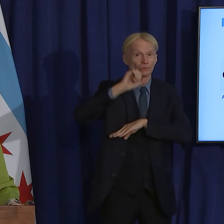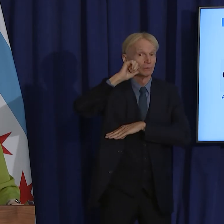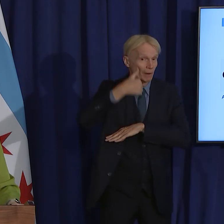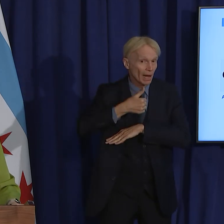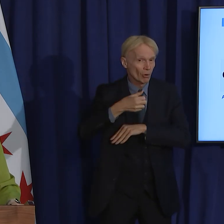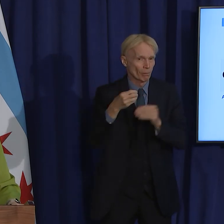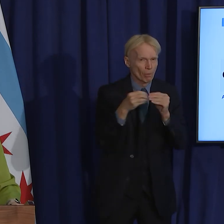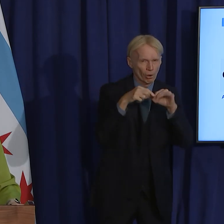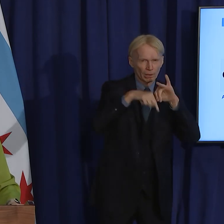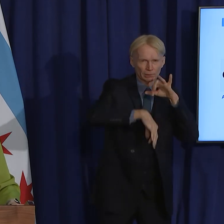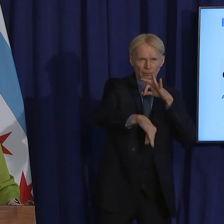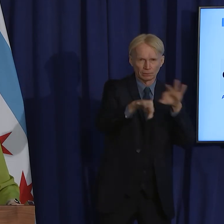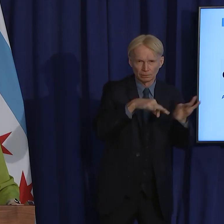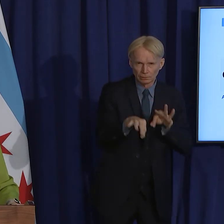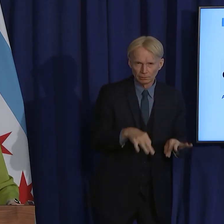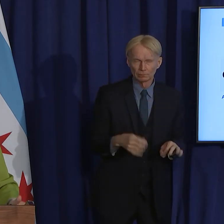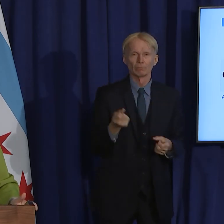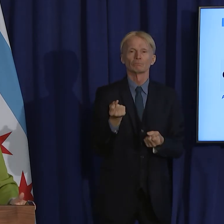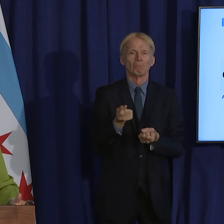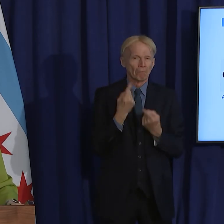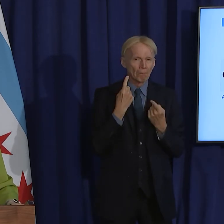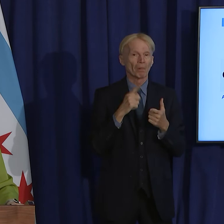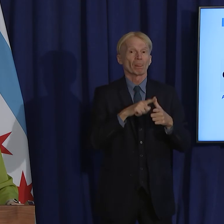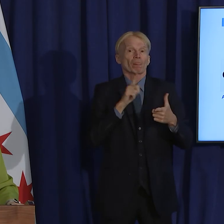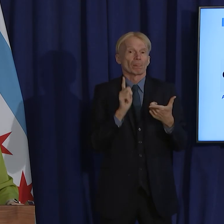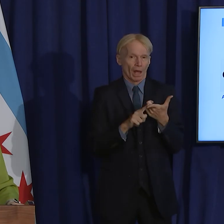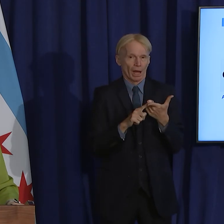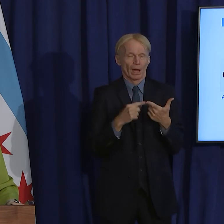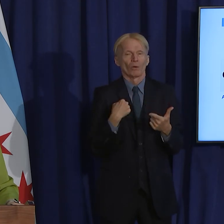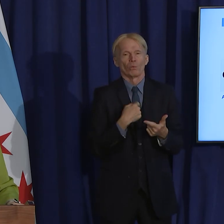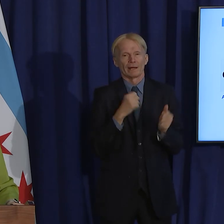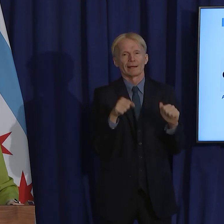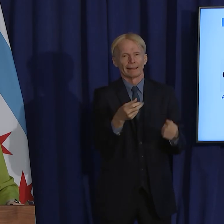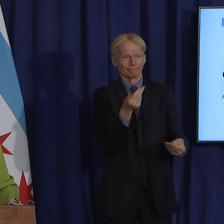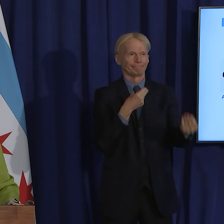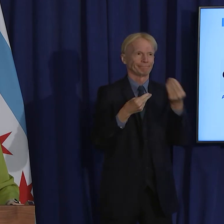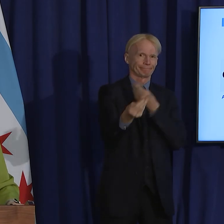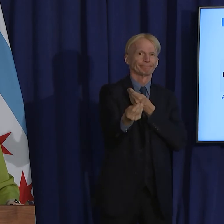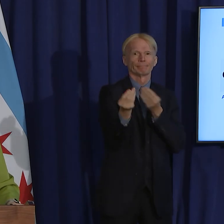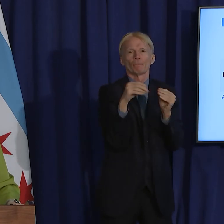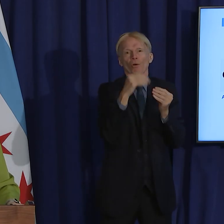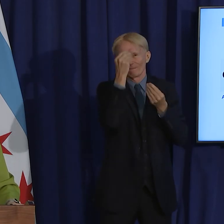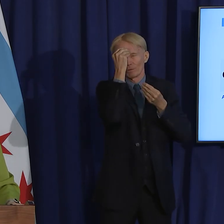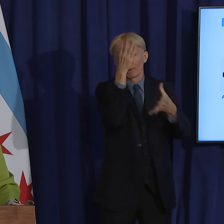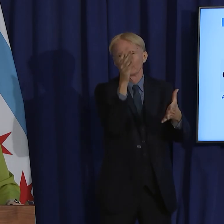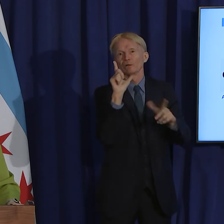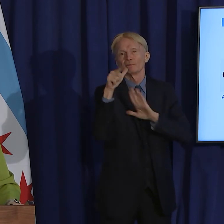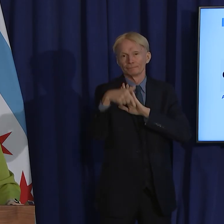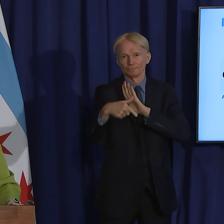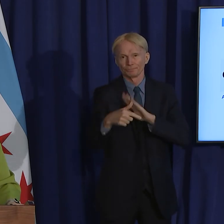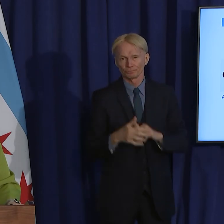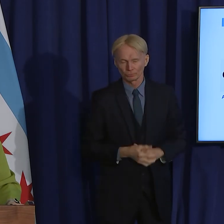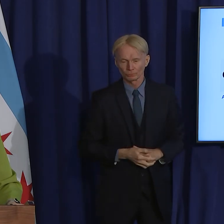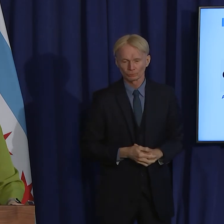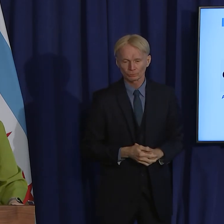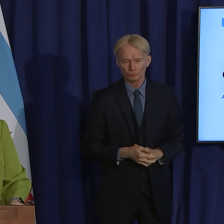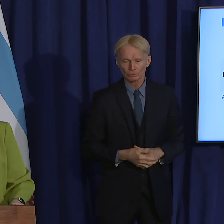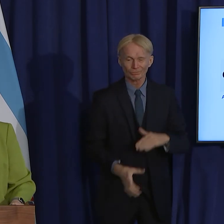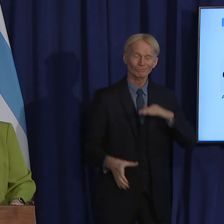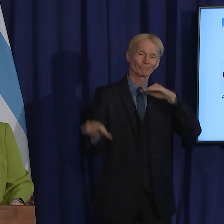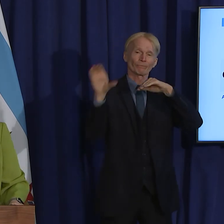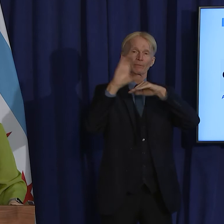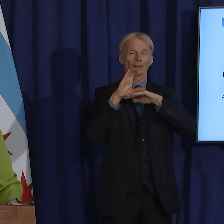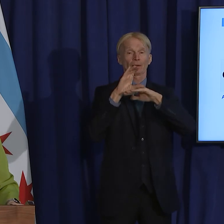more detail around that, and then we will be communicating some more. Just to put one other piece on this,